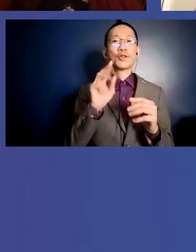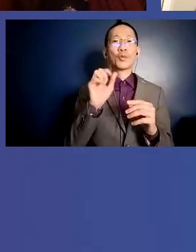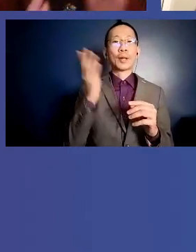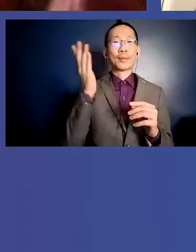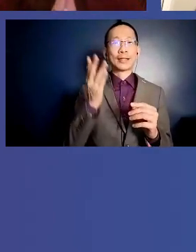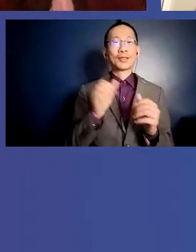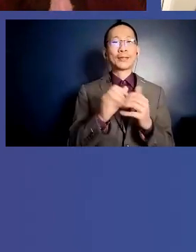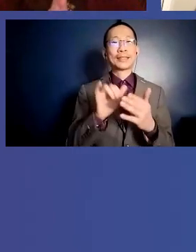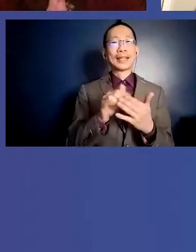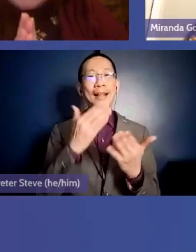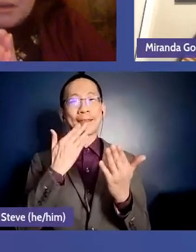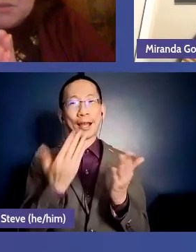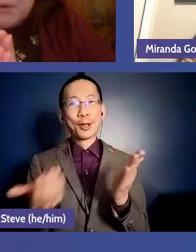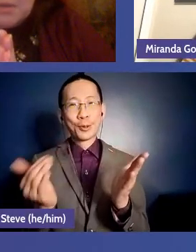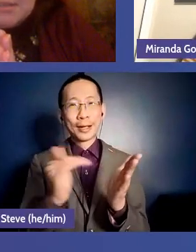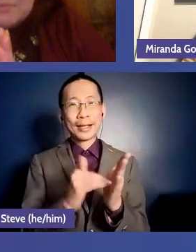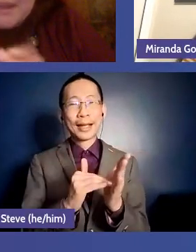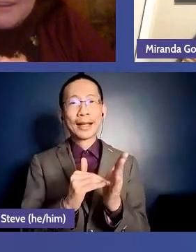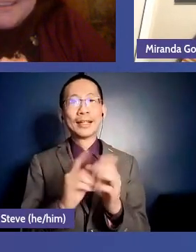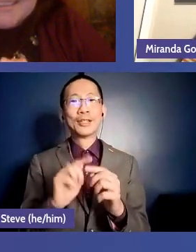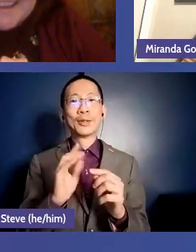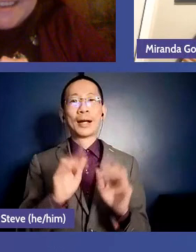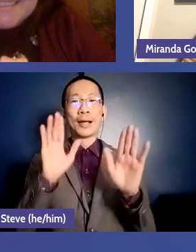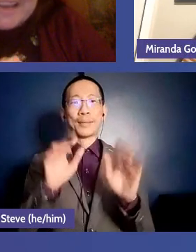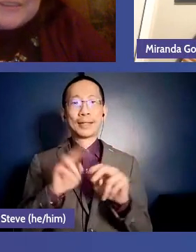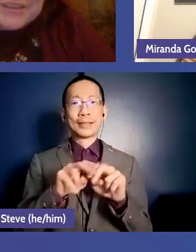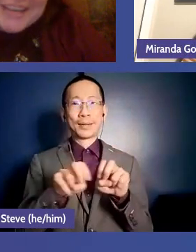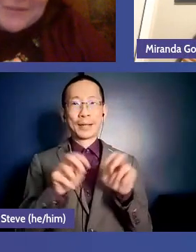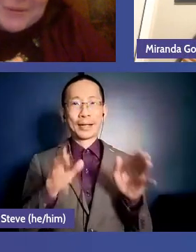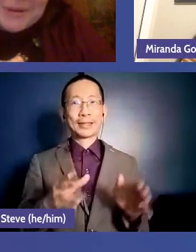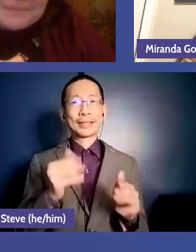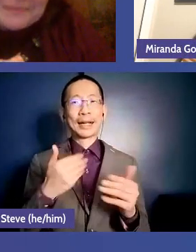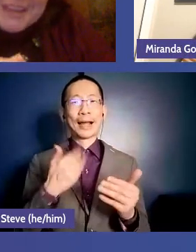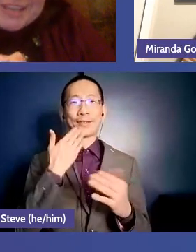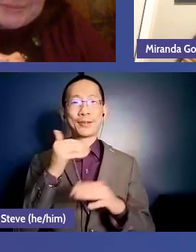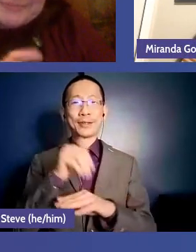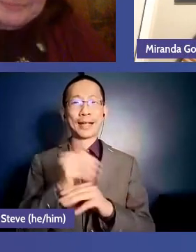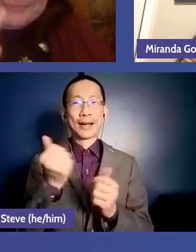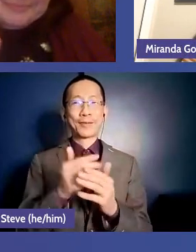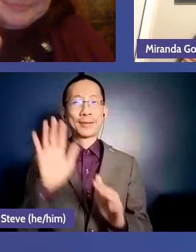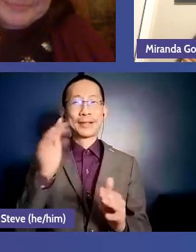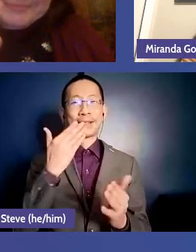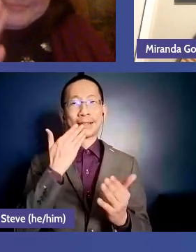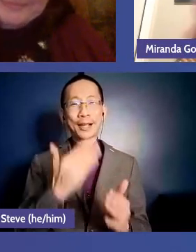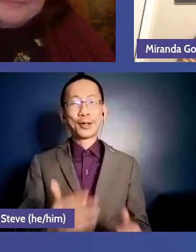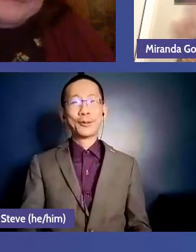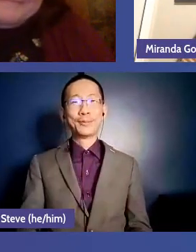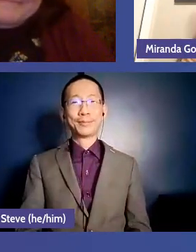thank you again to our amazing panelists, and have a good night, everyone. Thank you.